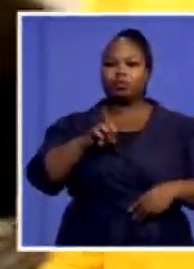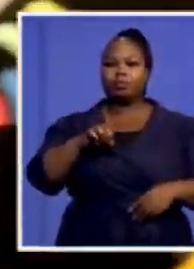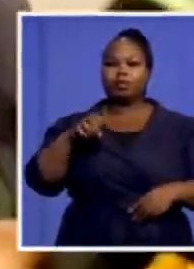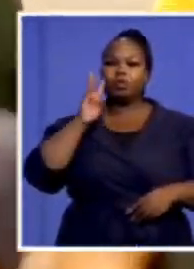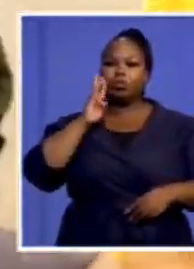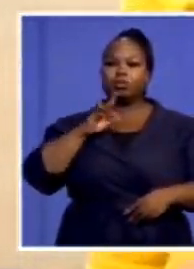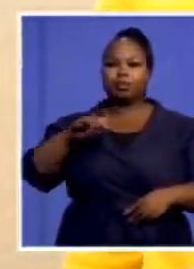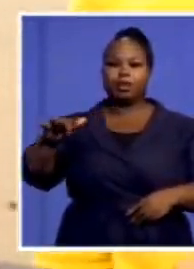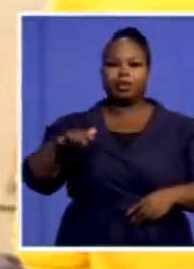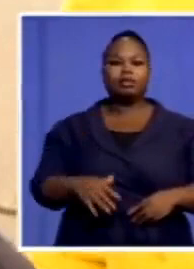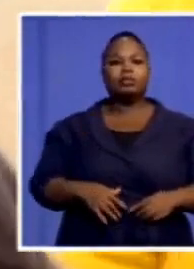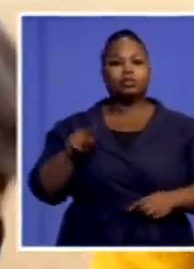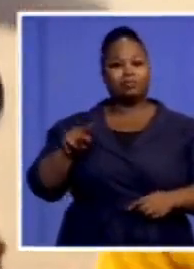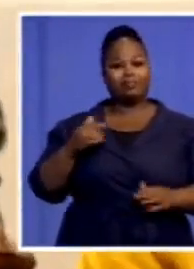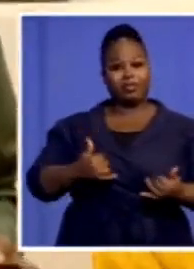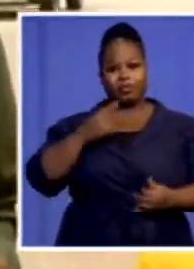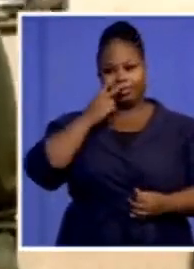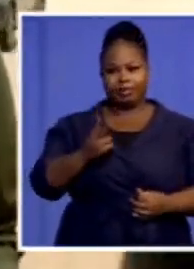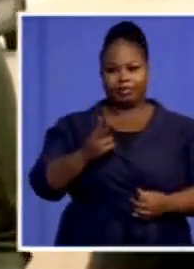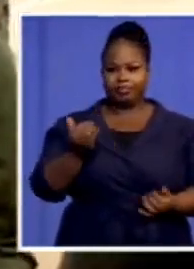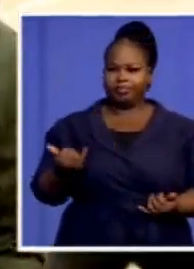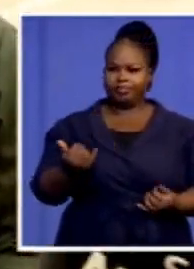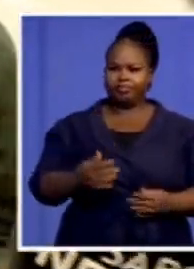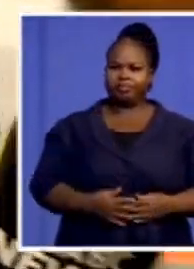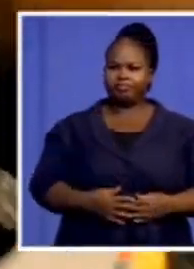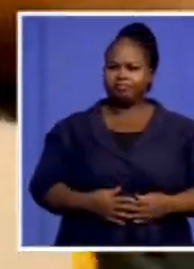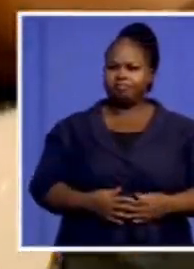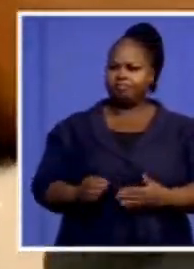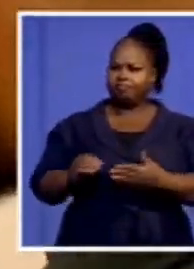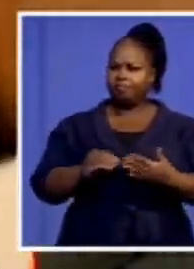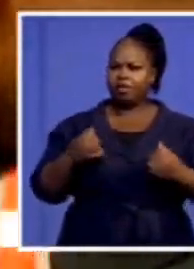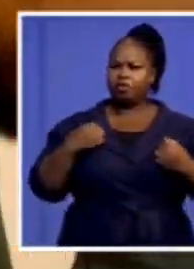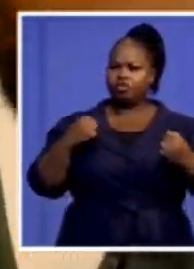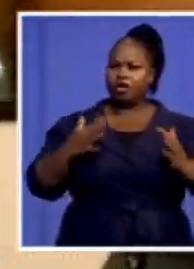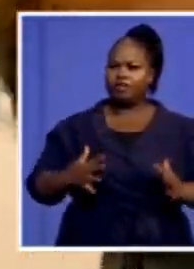see, Desiree, if I cannot bring in the motorist.